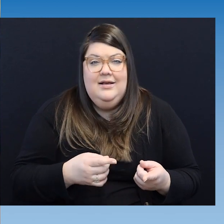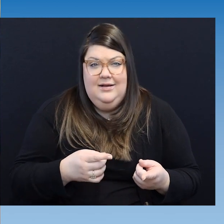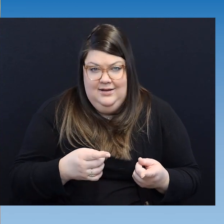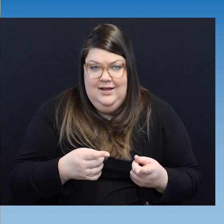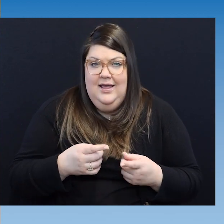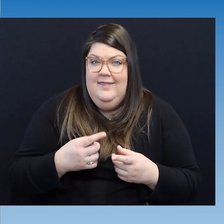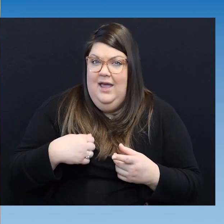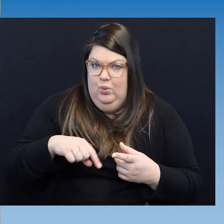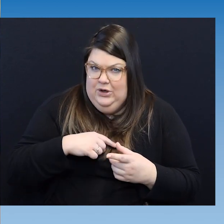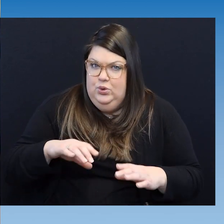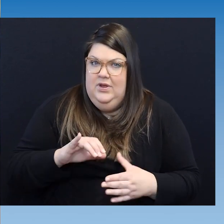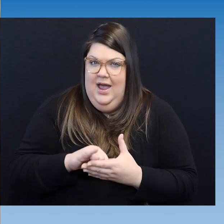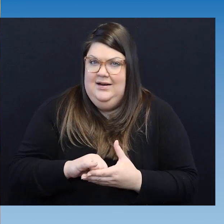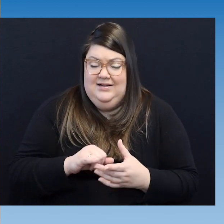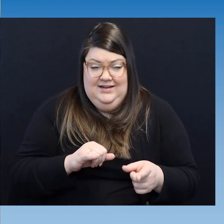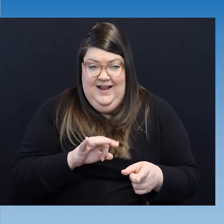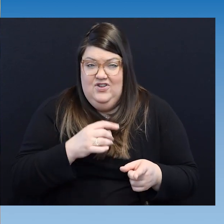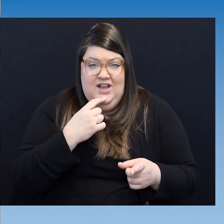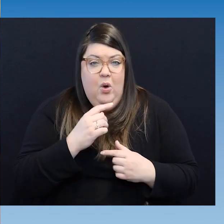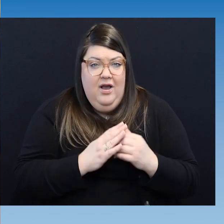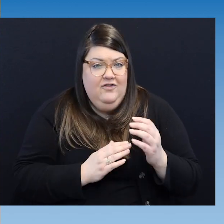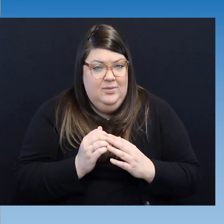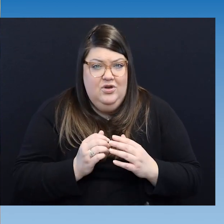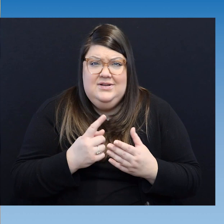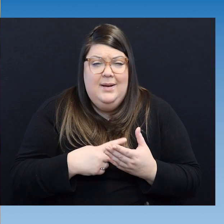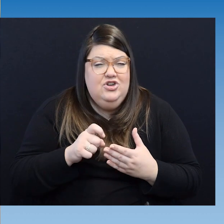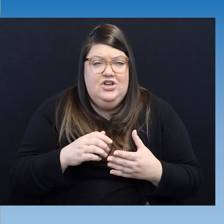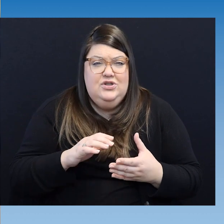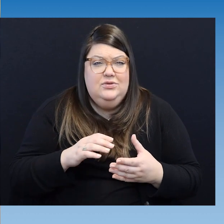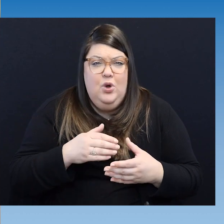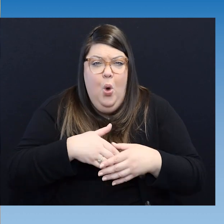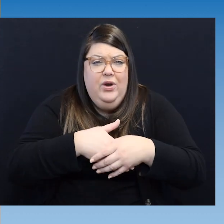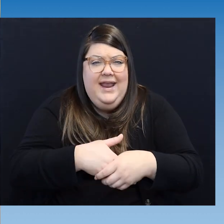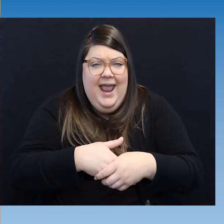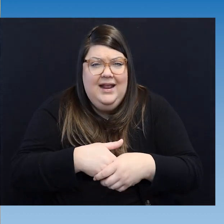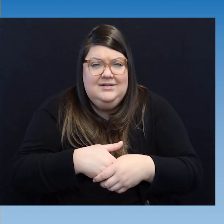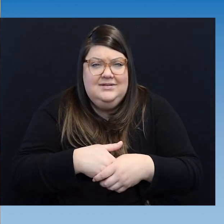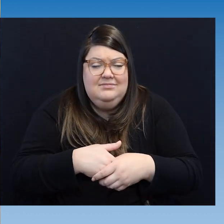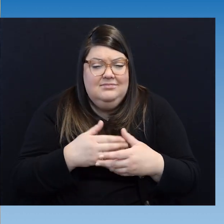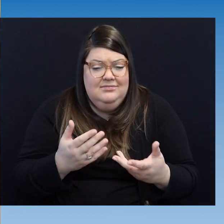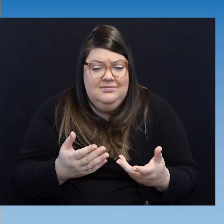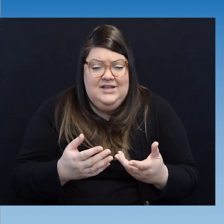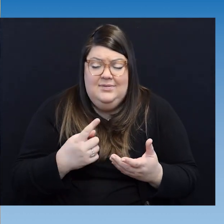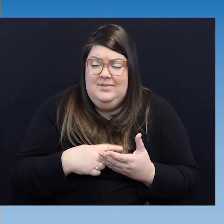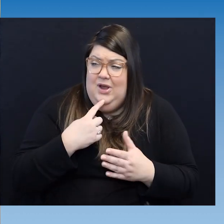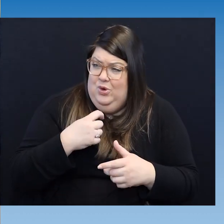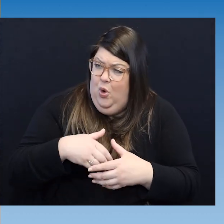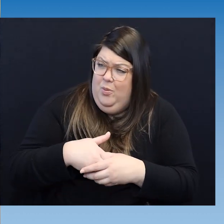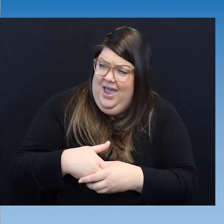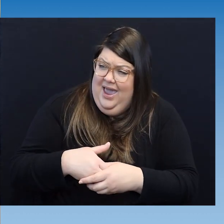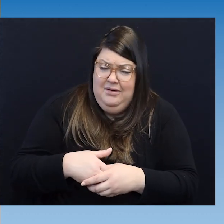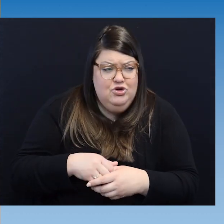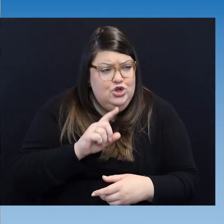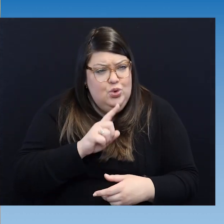comfortable, seeing that you know, if it's just sometimes just holding their hands, you know, just holding, I'm not lying, kind of saying, would you hold my hands? Sure. You know,